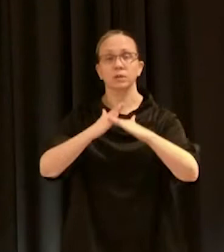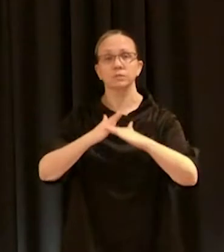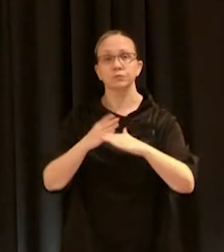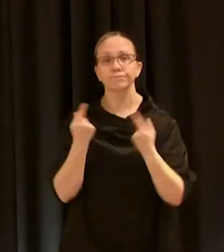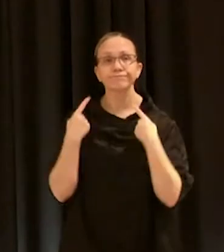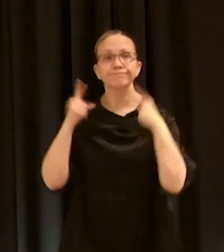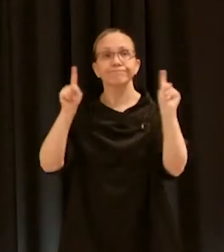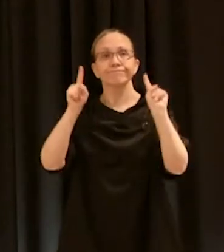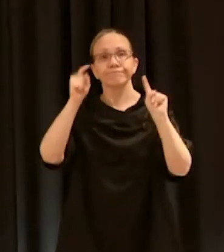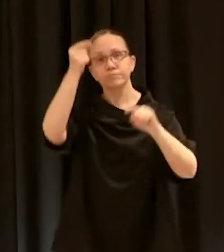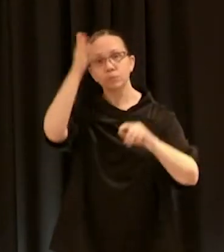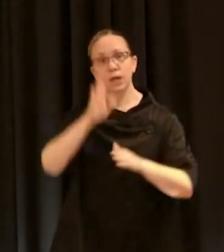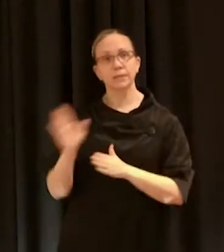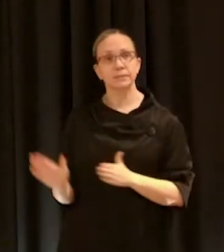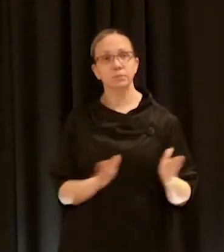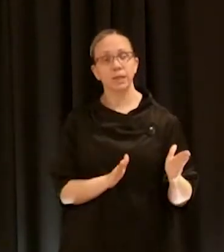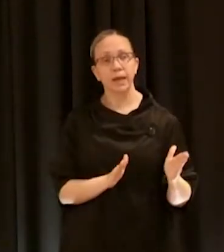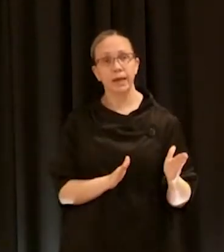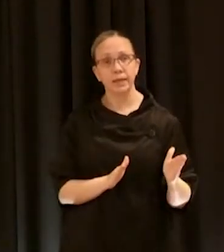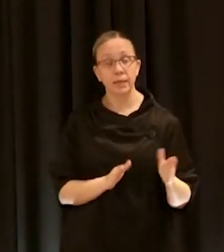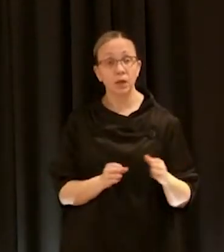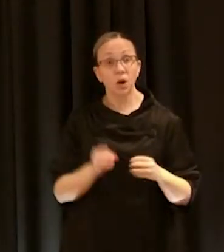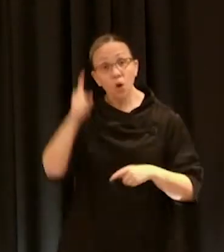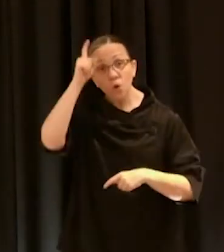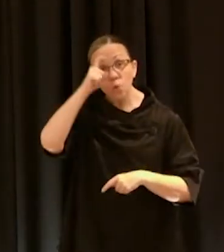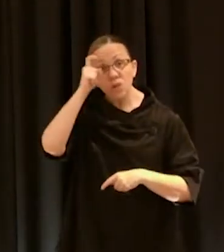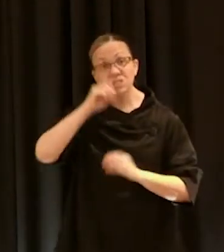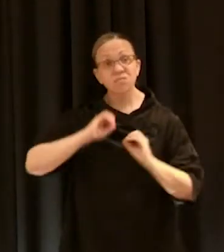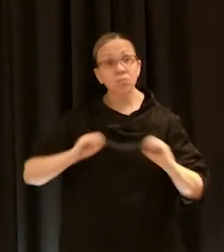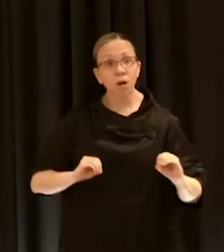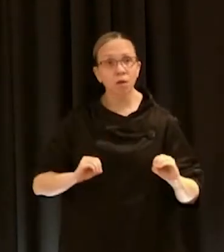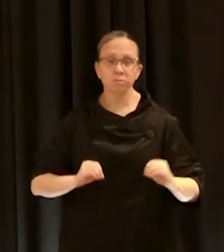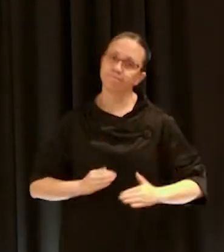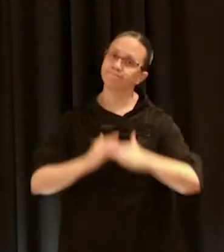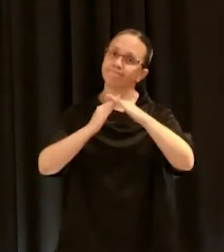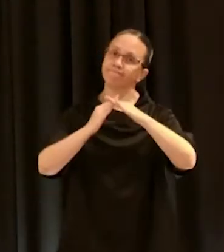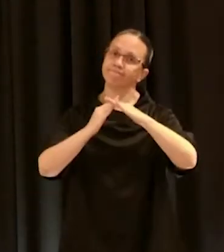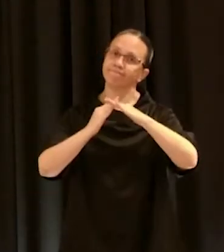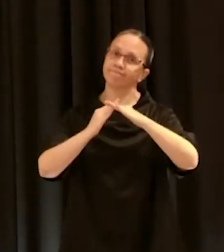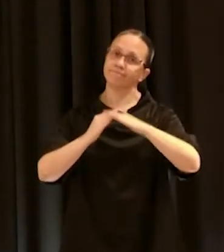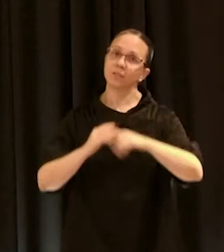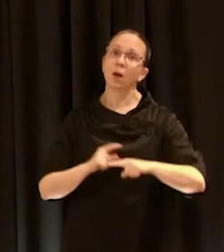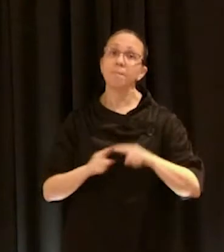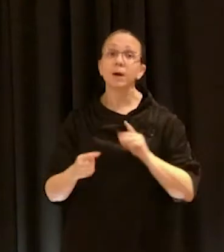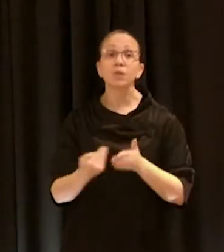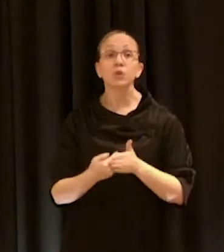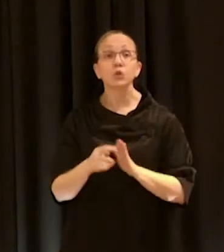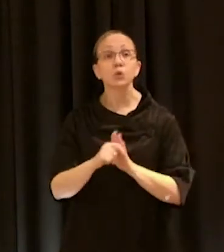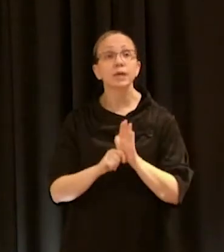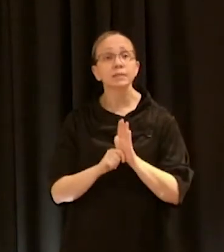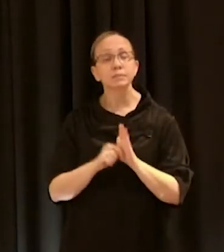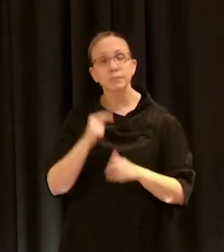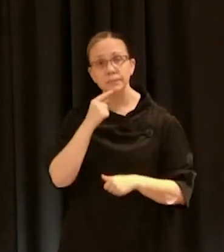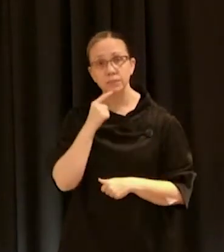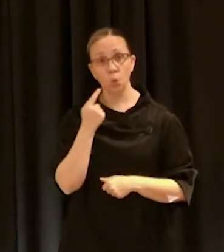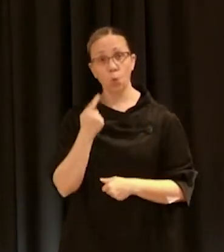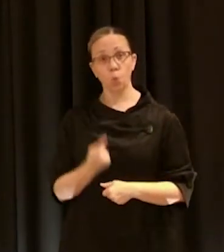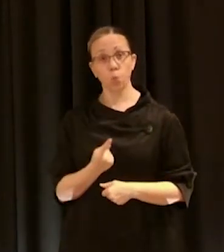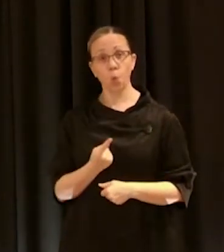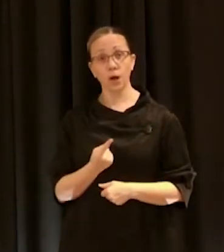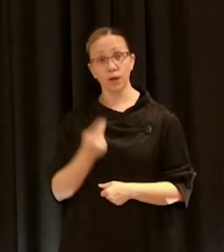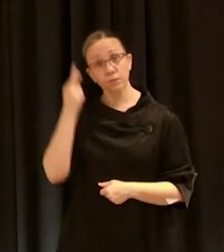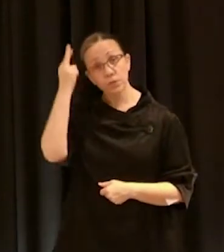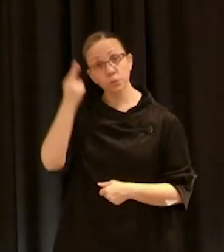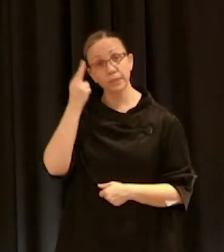what God wants us to get a hold of. A lack of wisdom can keep us back. But Philippians chapter 3 tells us really one